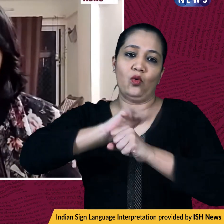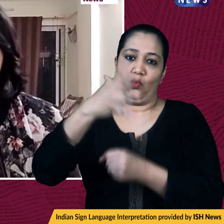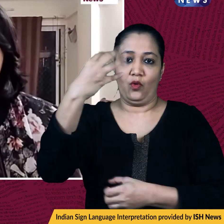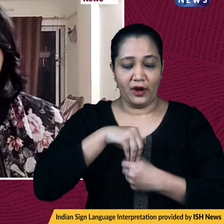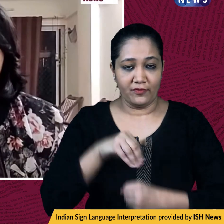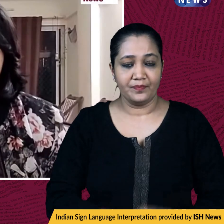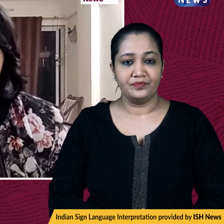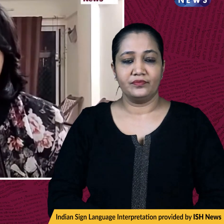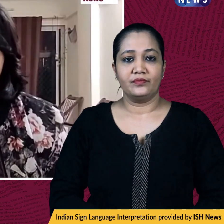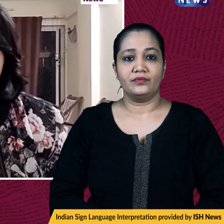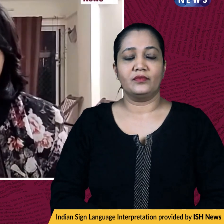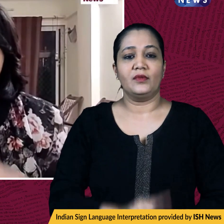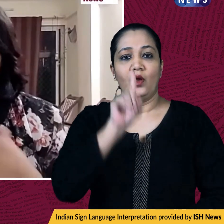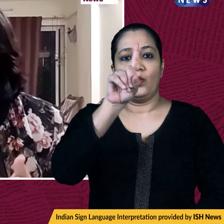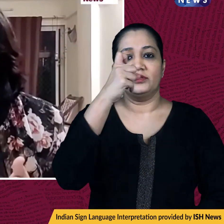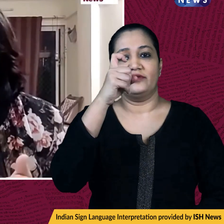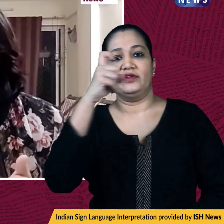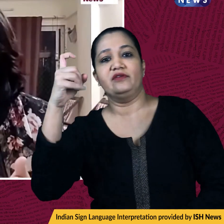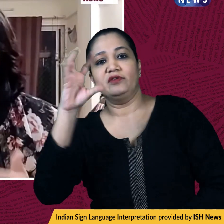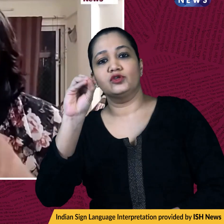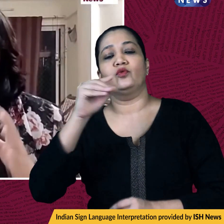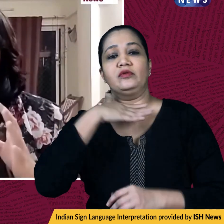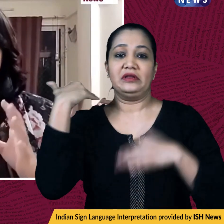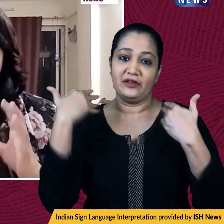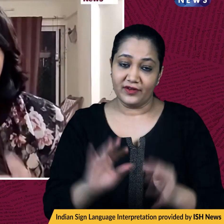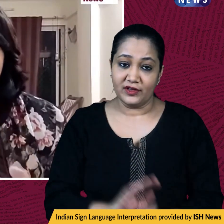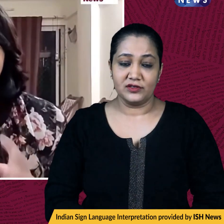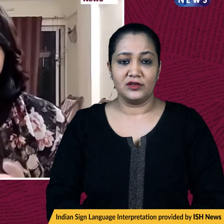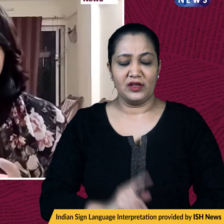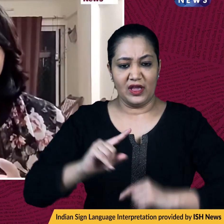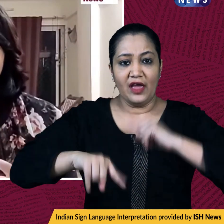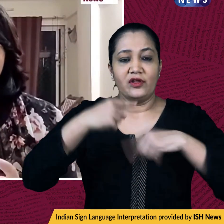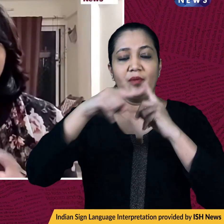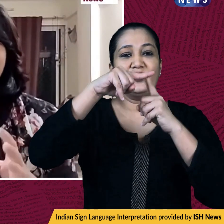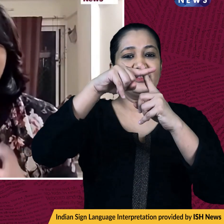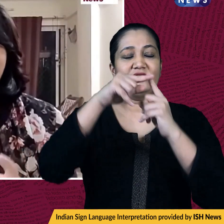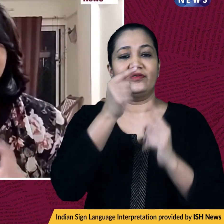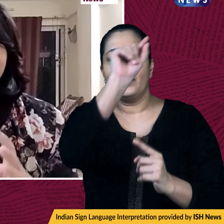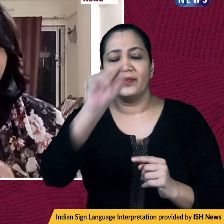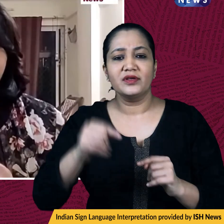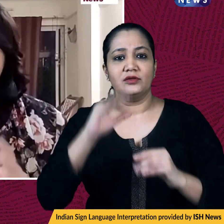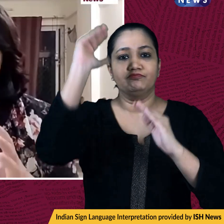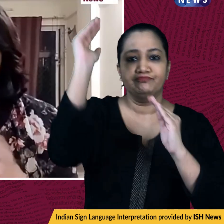and 1,733 deaths in the last 24 hours. The daily positivity rate